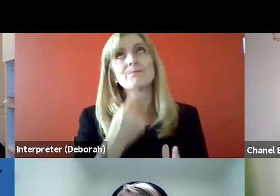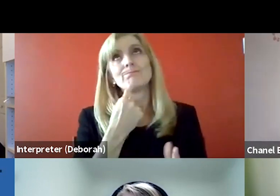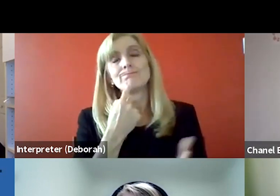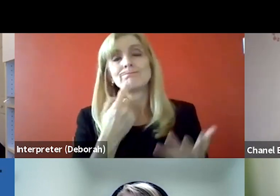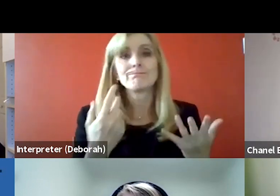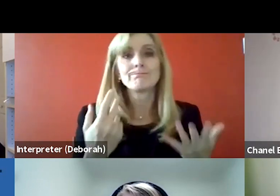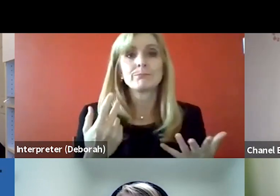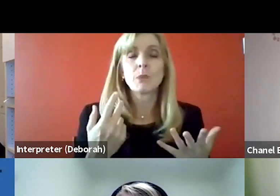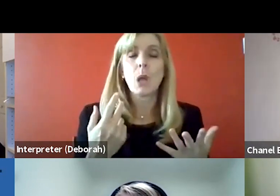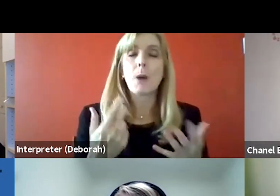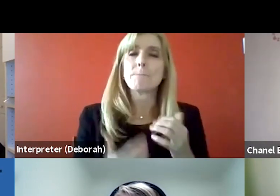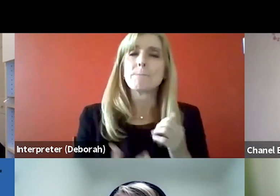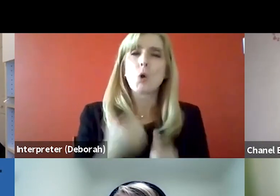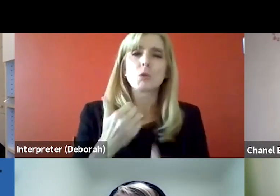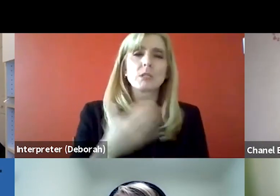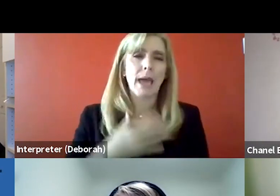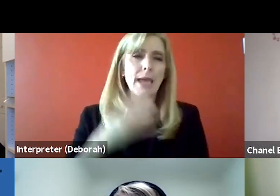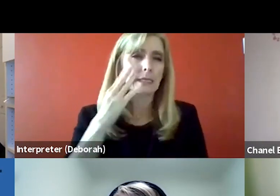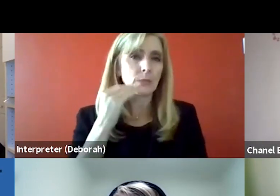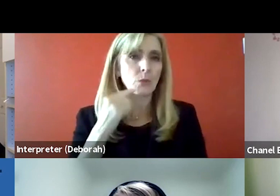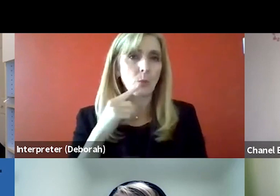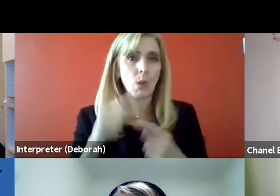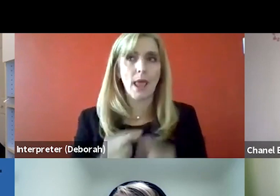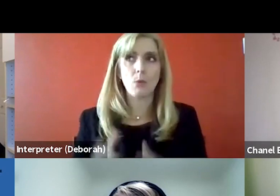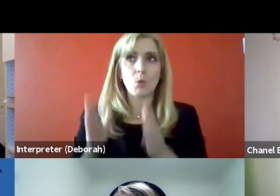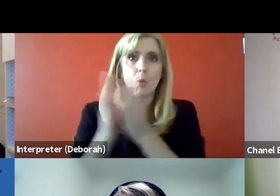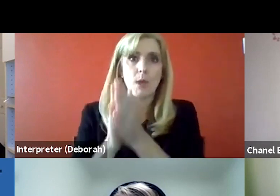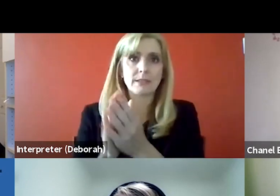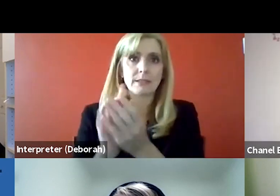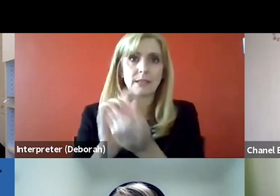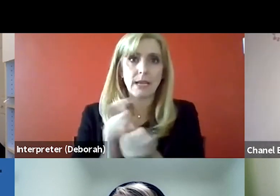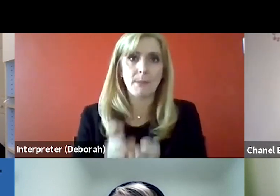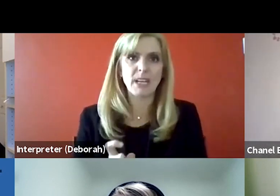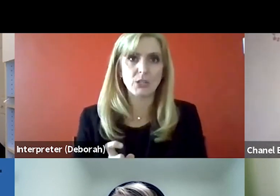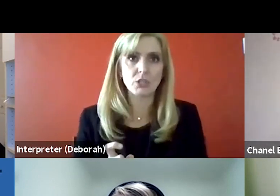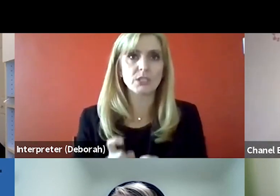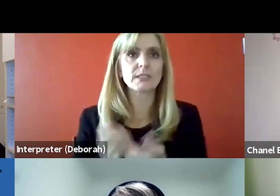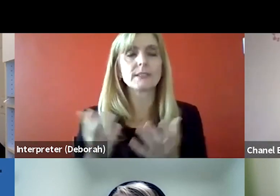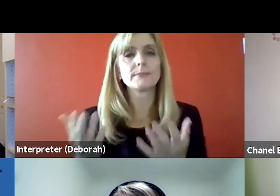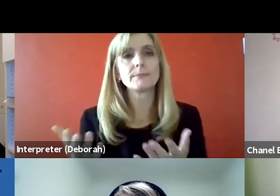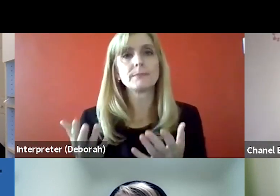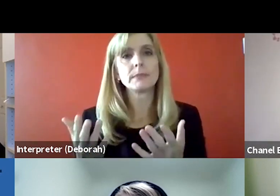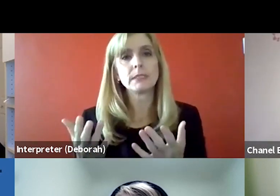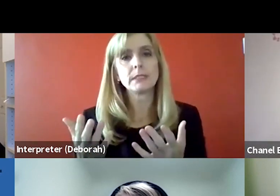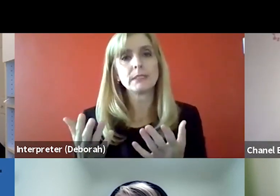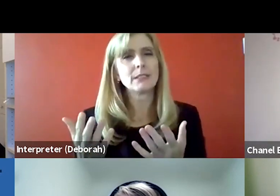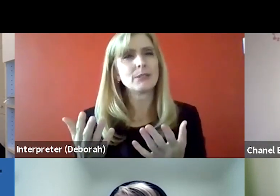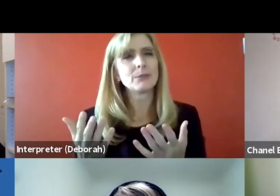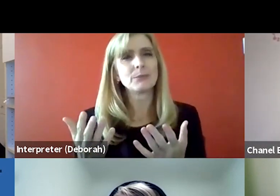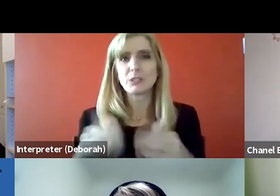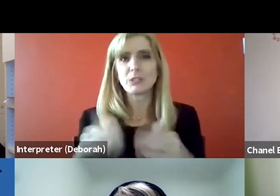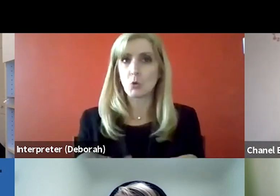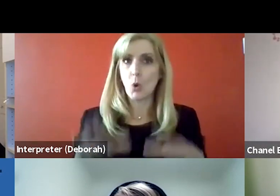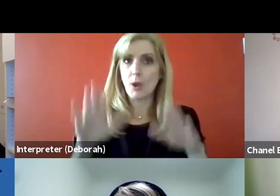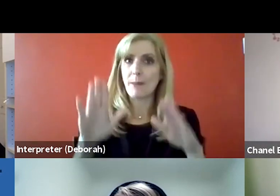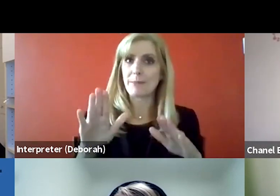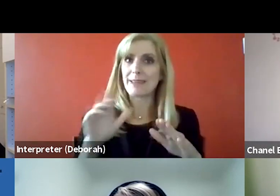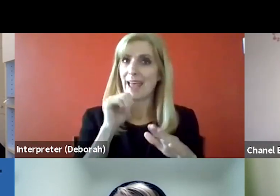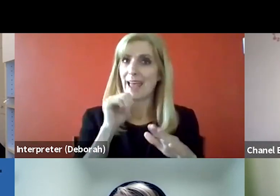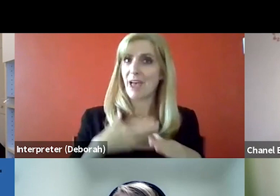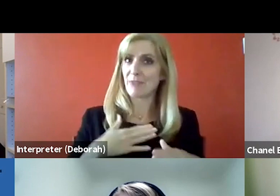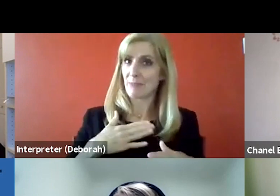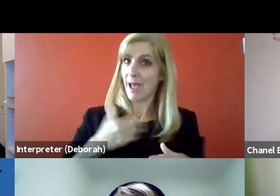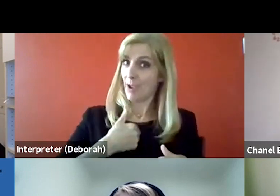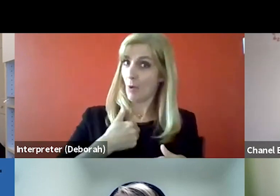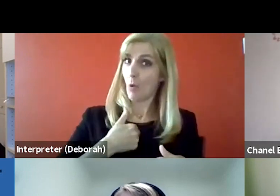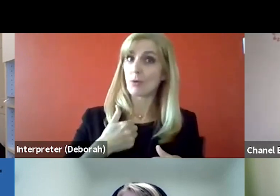Unfortunately, the bulk of my experience with requesting accommodations was growing up and not having my access needs met as